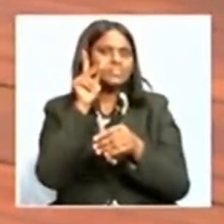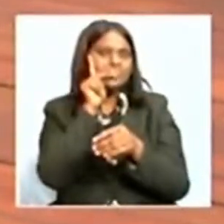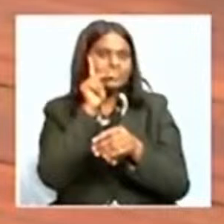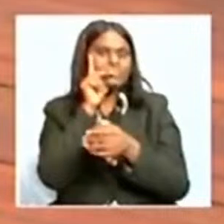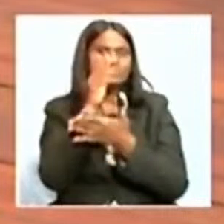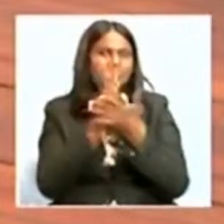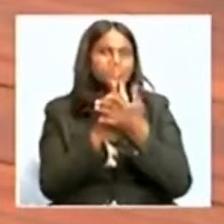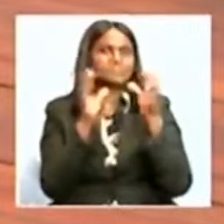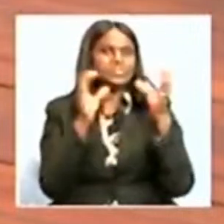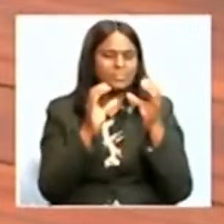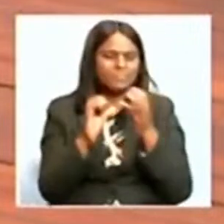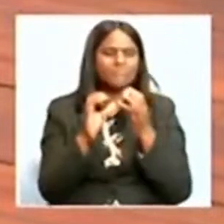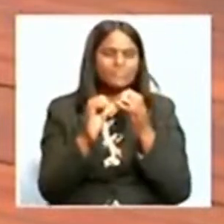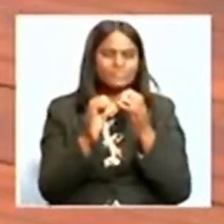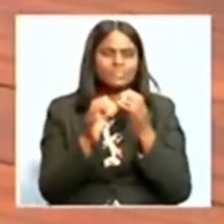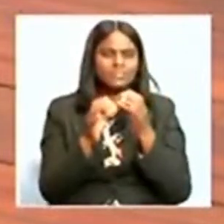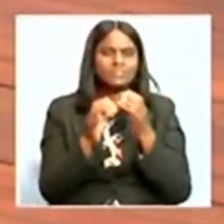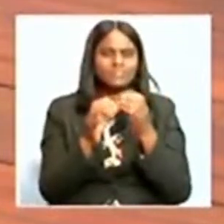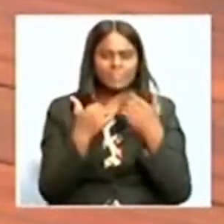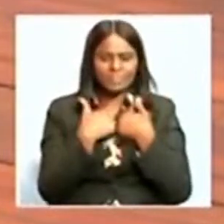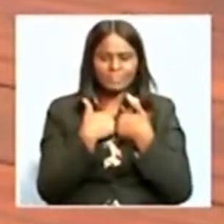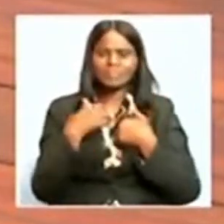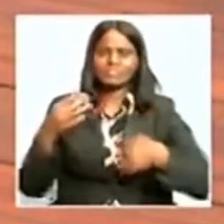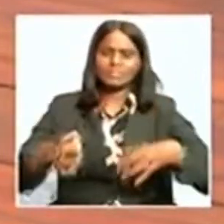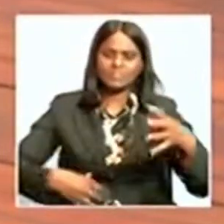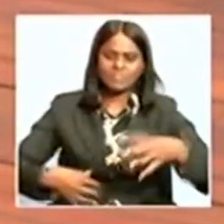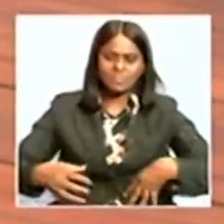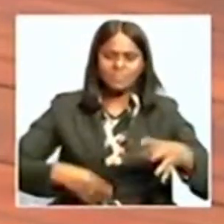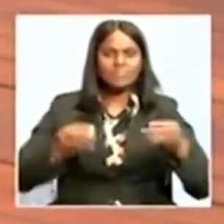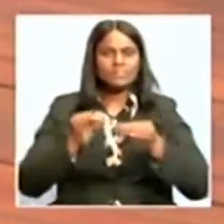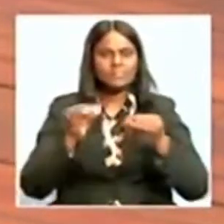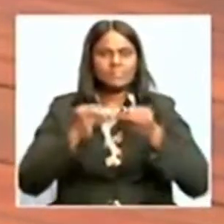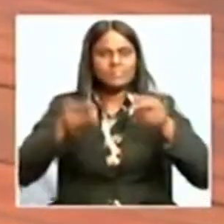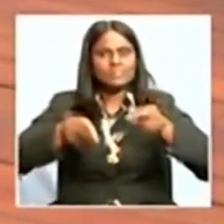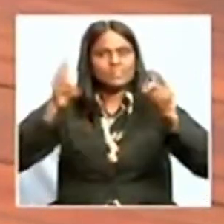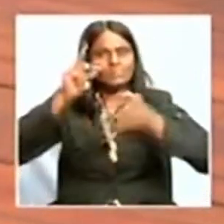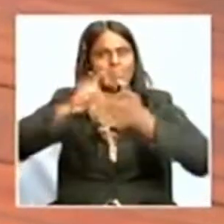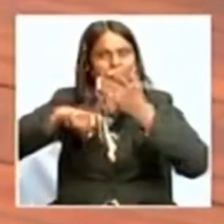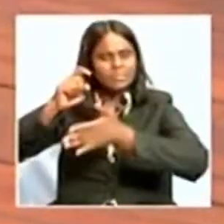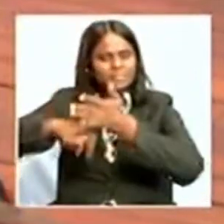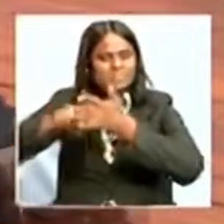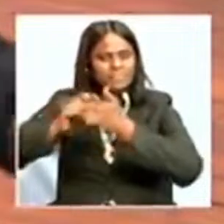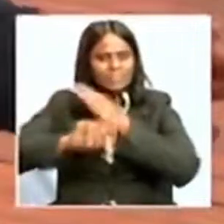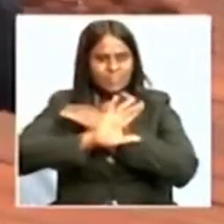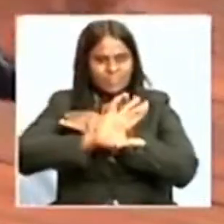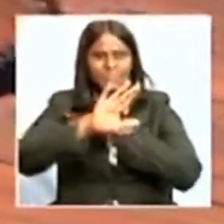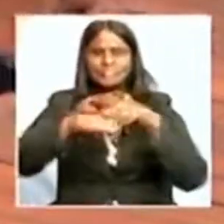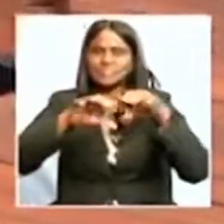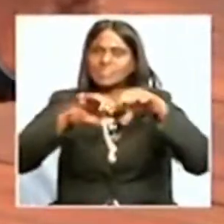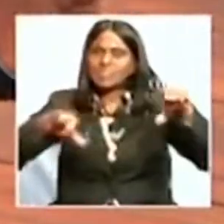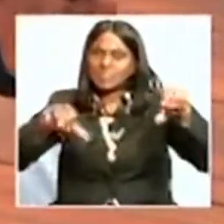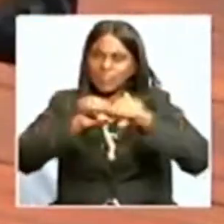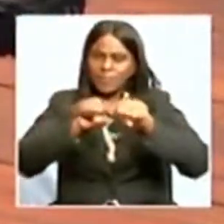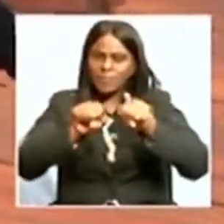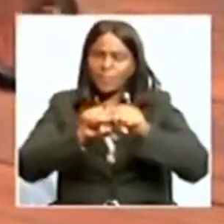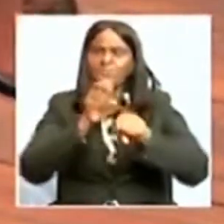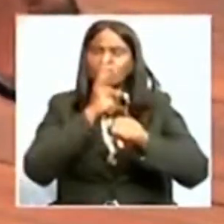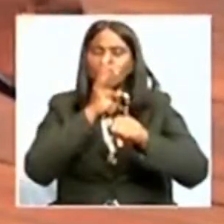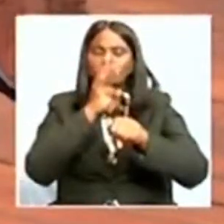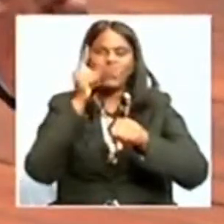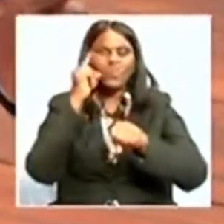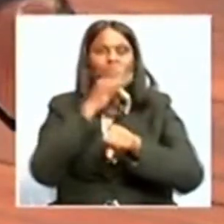some committee, I think these ones, they were complaining about the high cost of the pipes, those water pipes for the